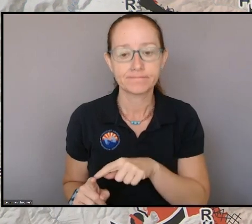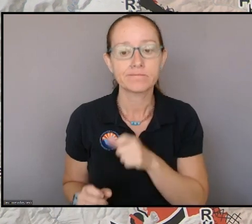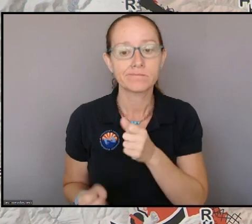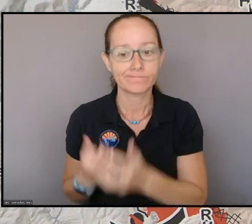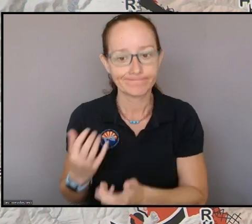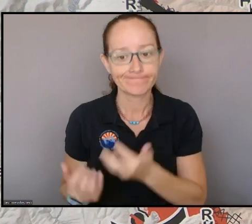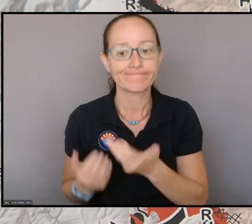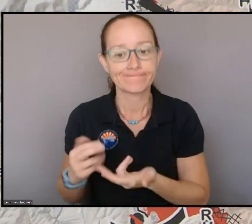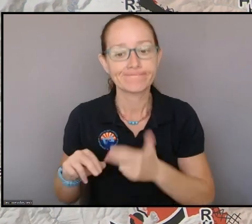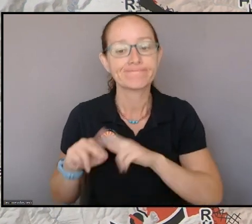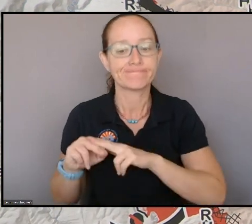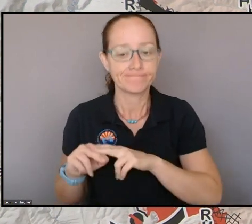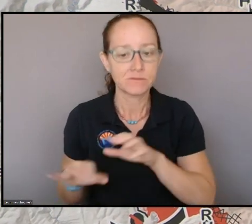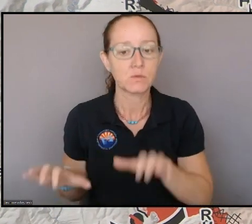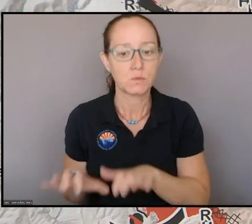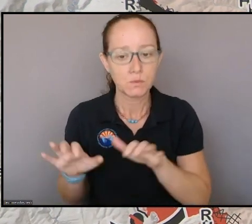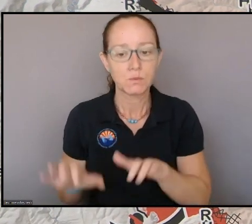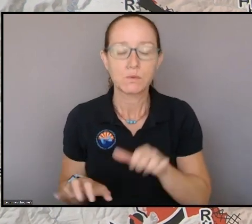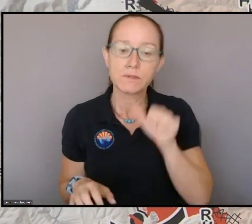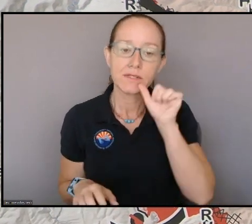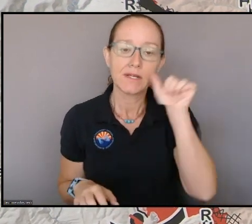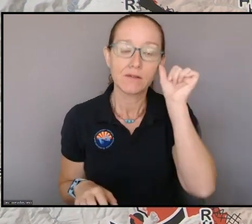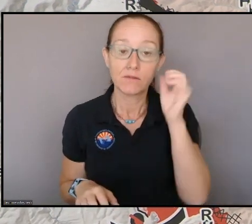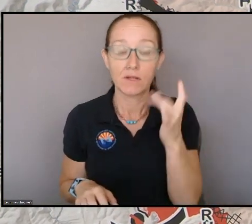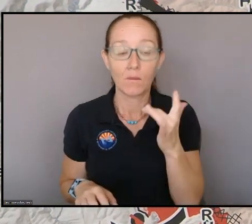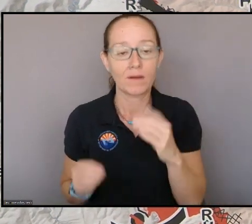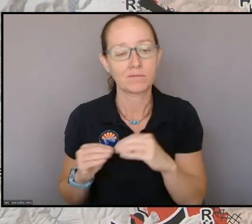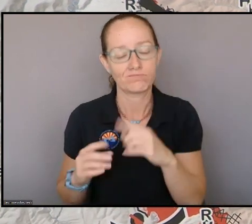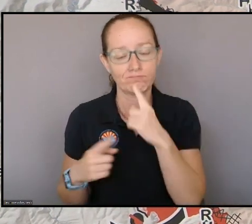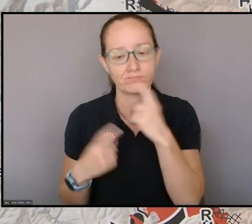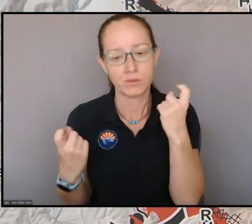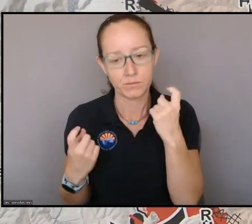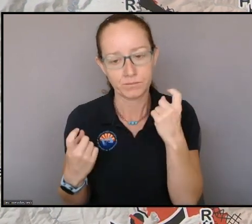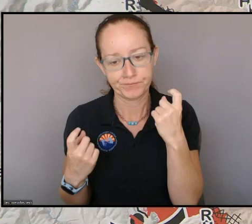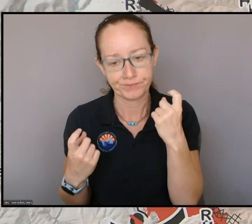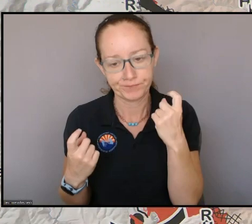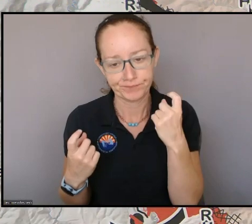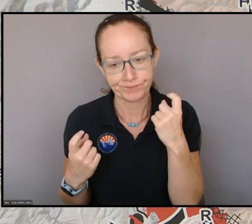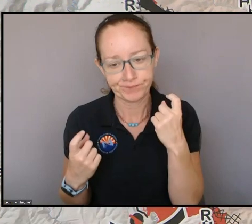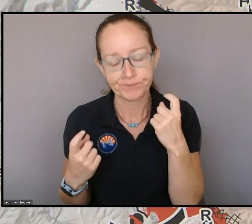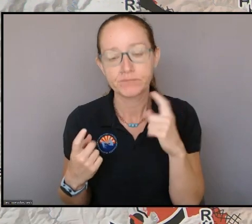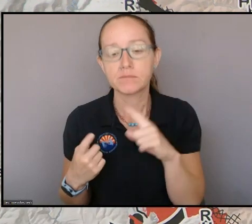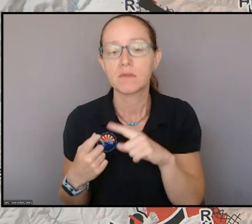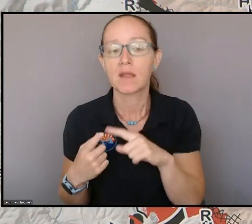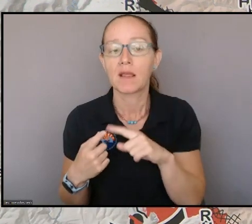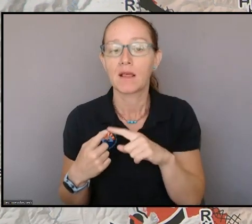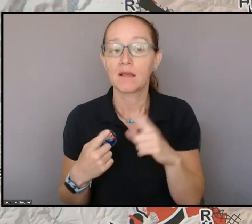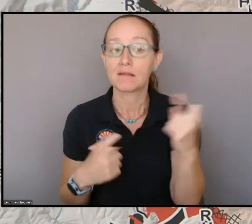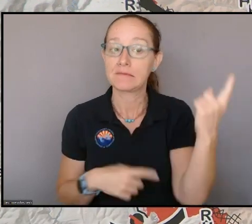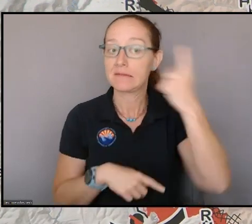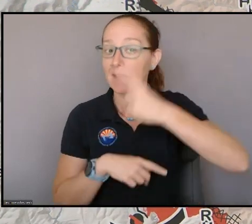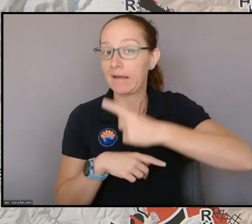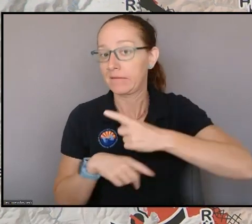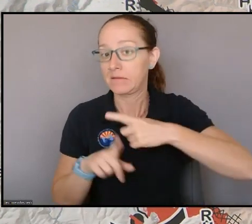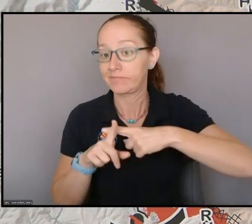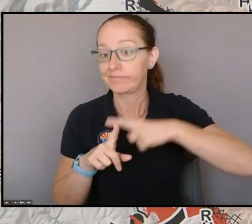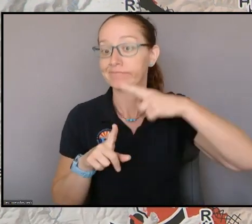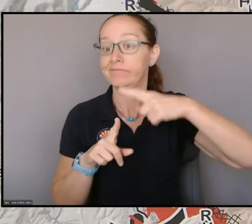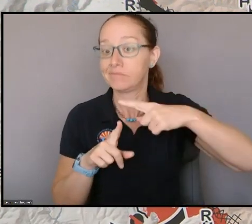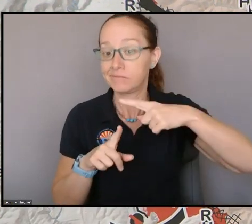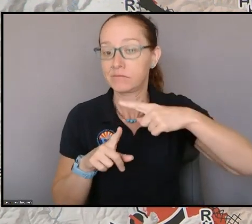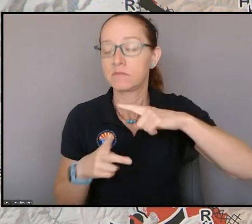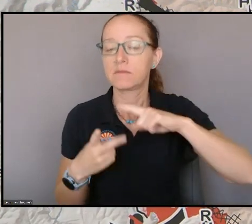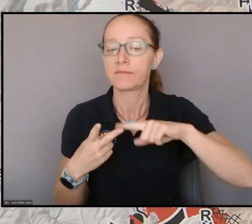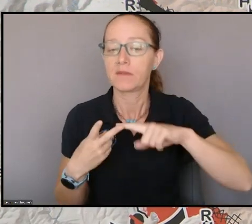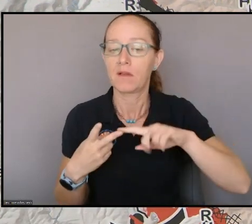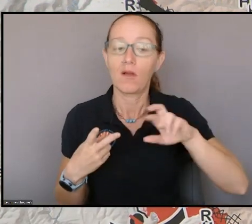there yesterday due to those drier conditions, higher daytime temperatures, and lower RHs.